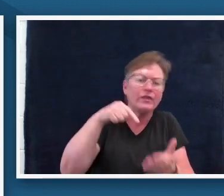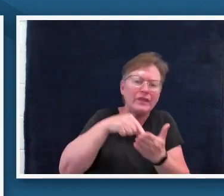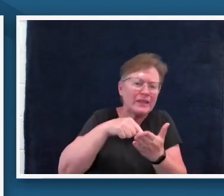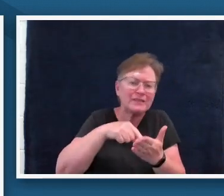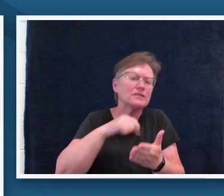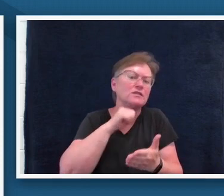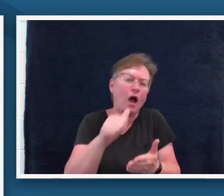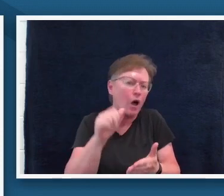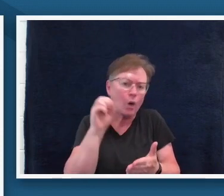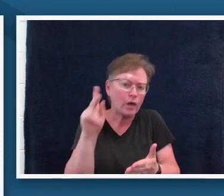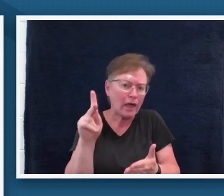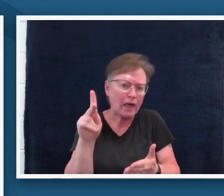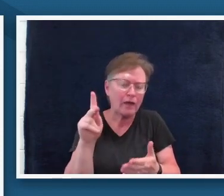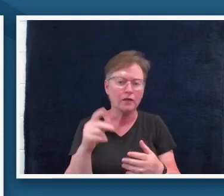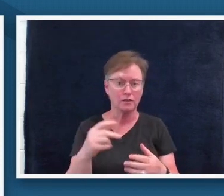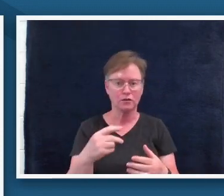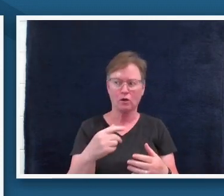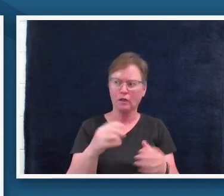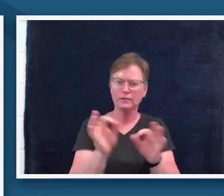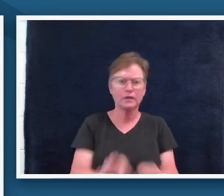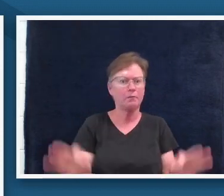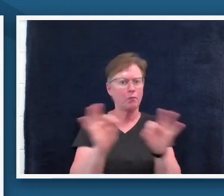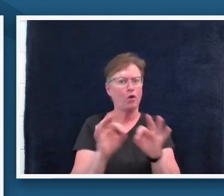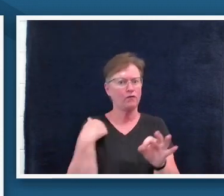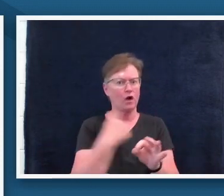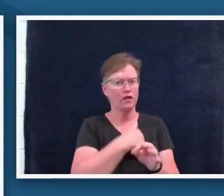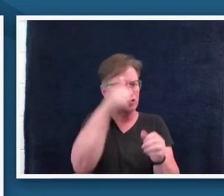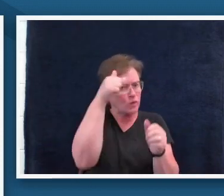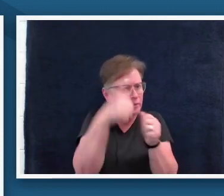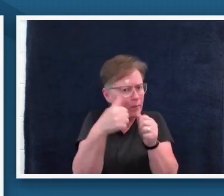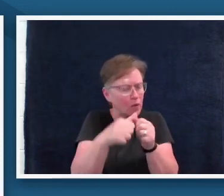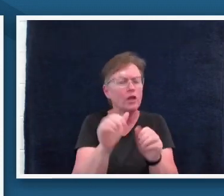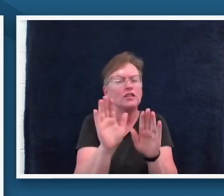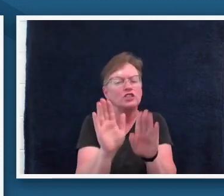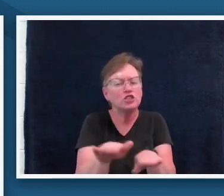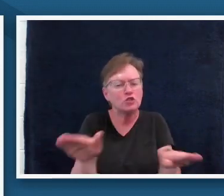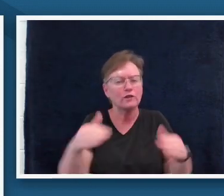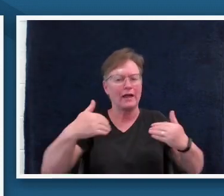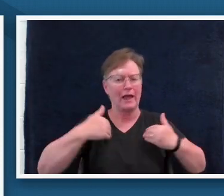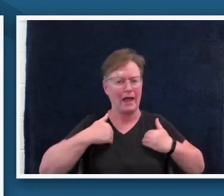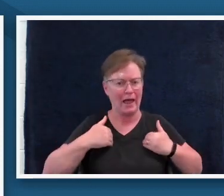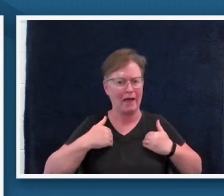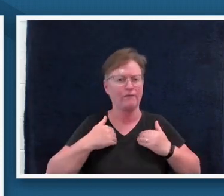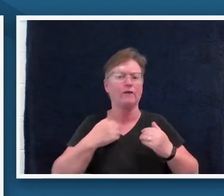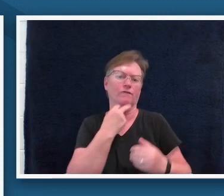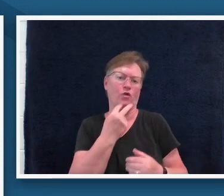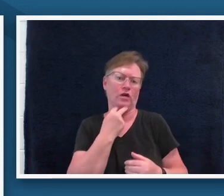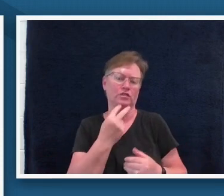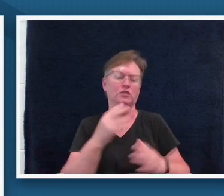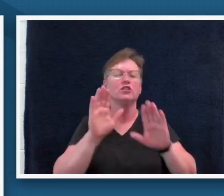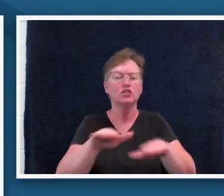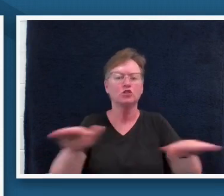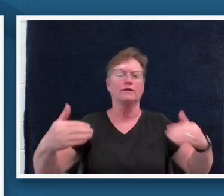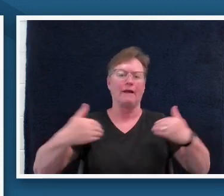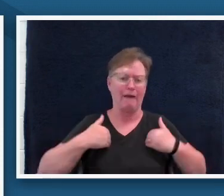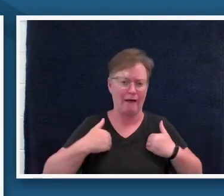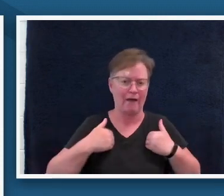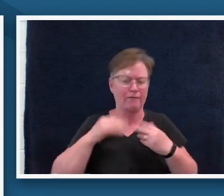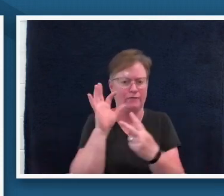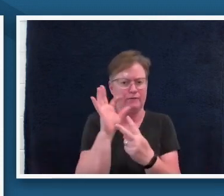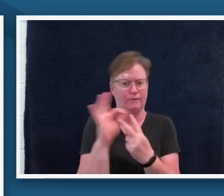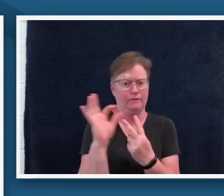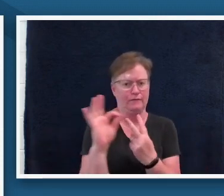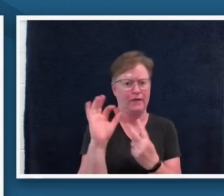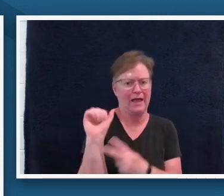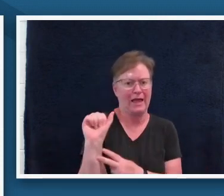remember that they have voice and agency. And it's up to us as the adults, when we say we want to hear from them, that